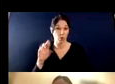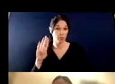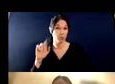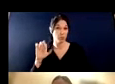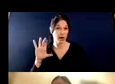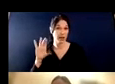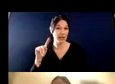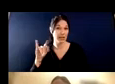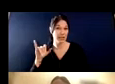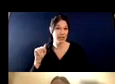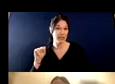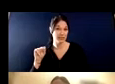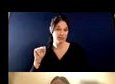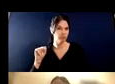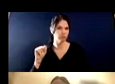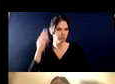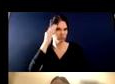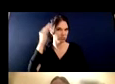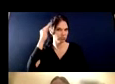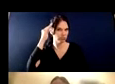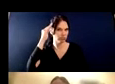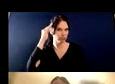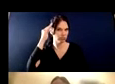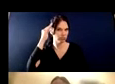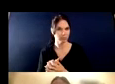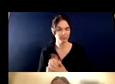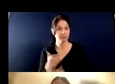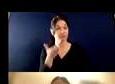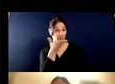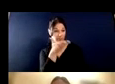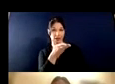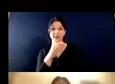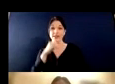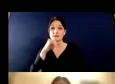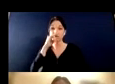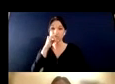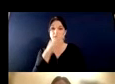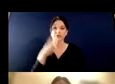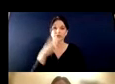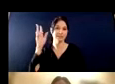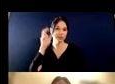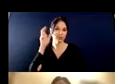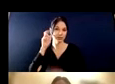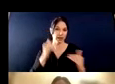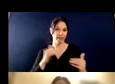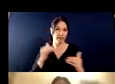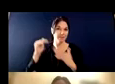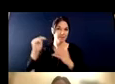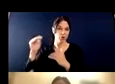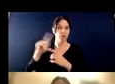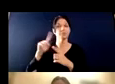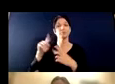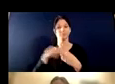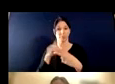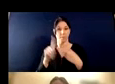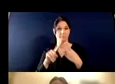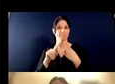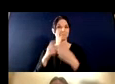So first, we'll start by looking at this child's hearing levels when sound was presented via bone